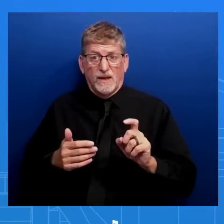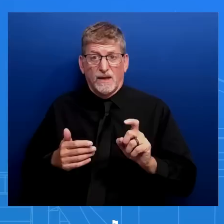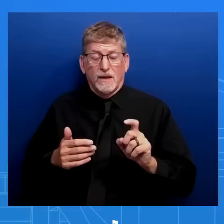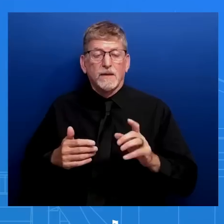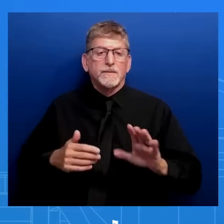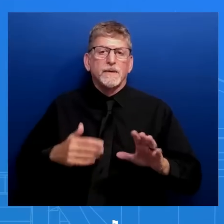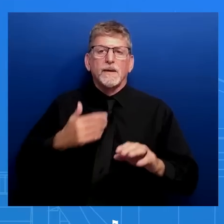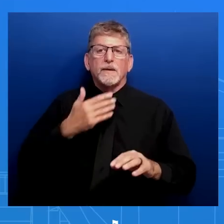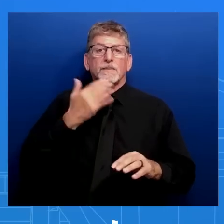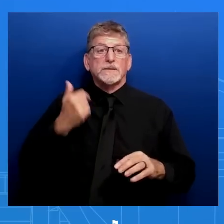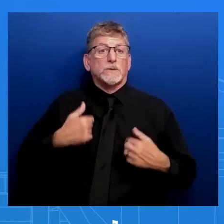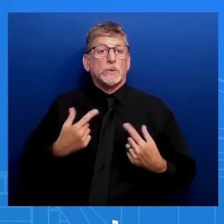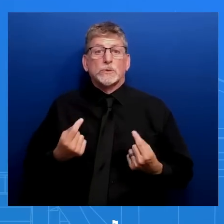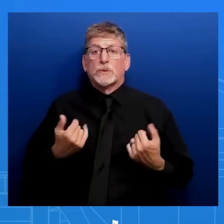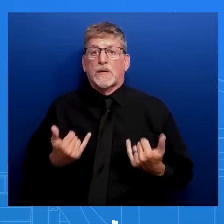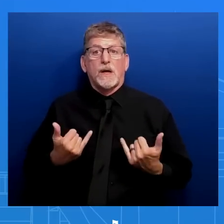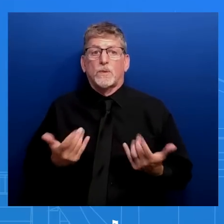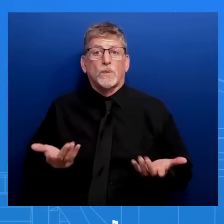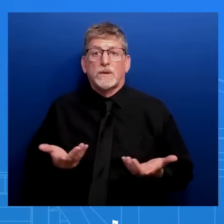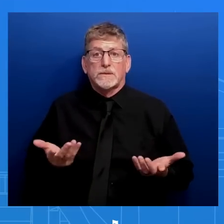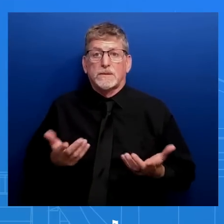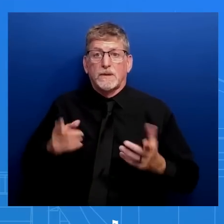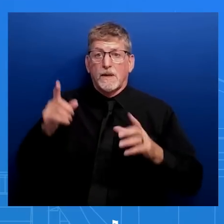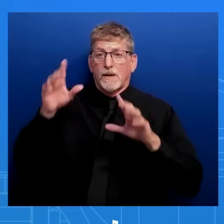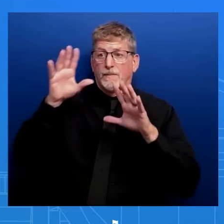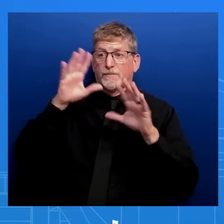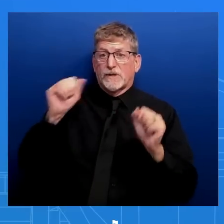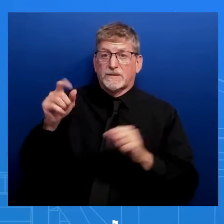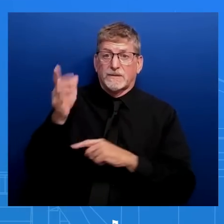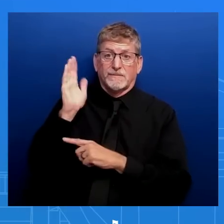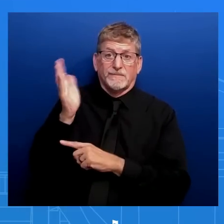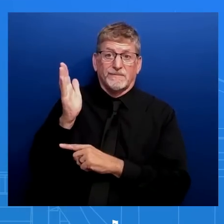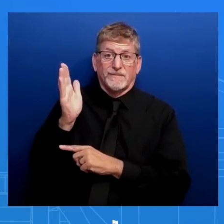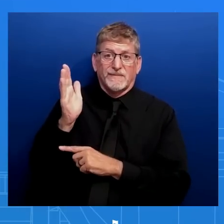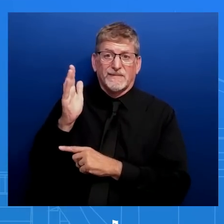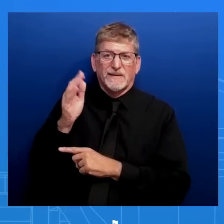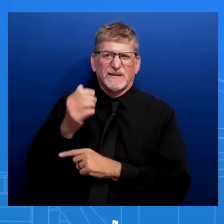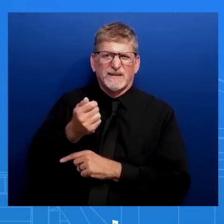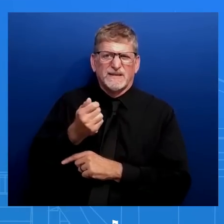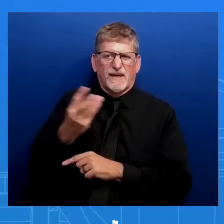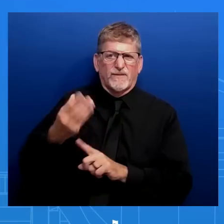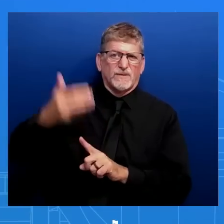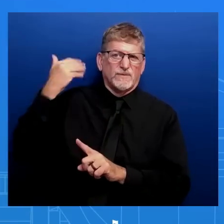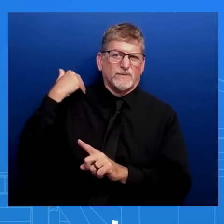Warsaw several months ago, and he had a whole section in there about the Russian people,